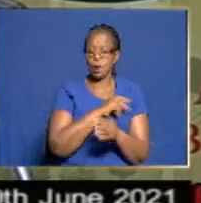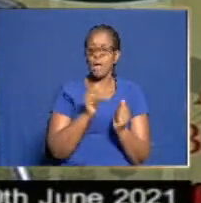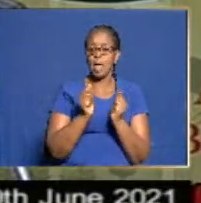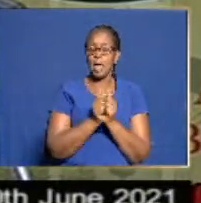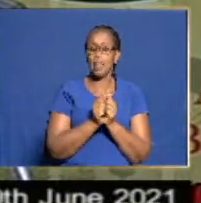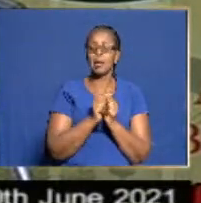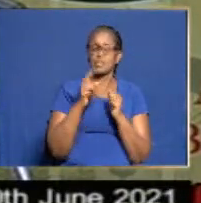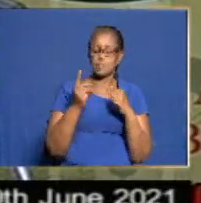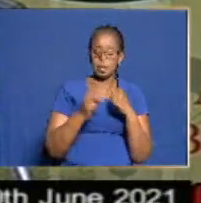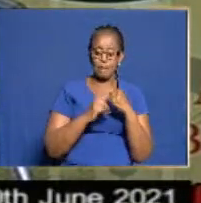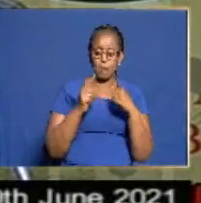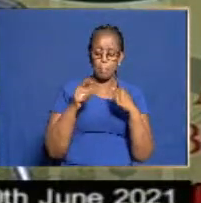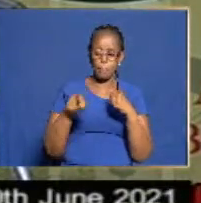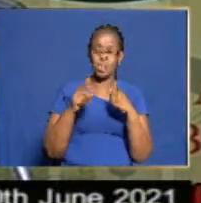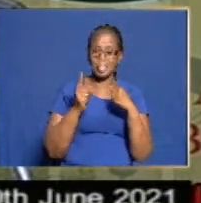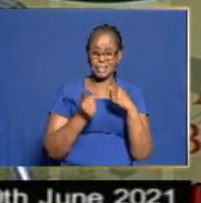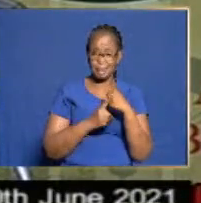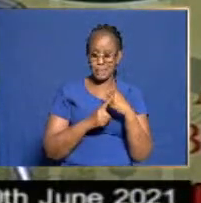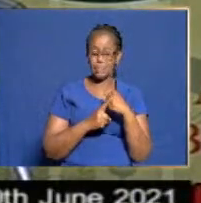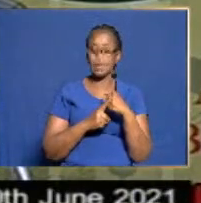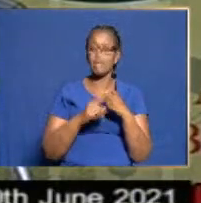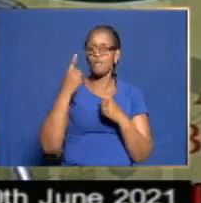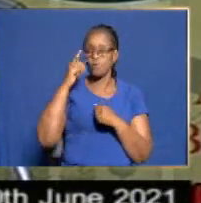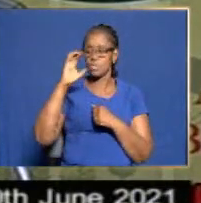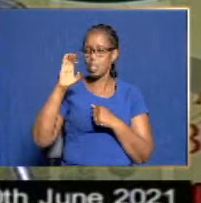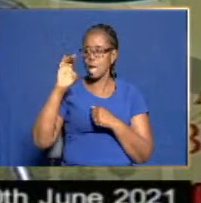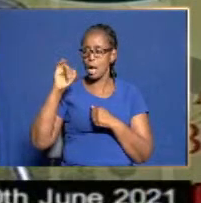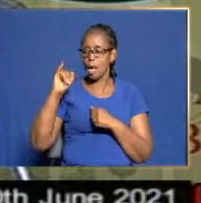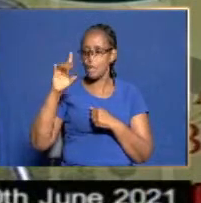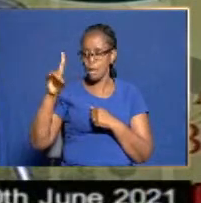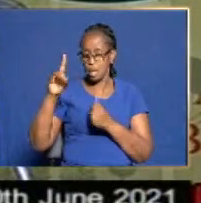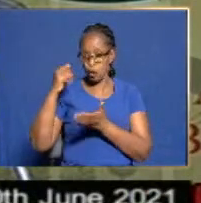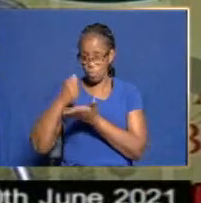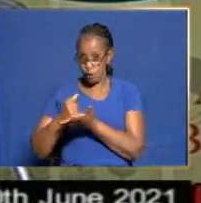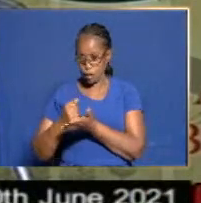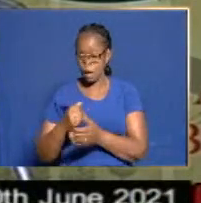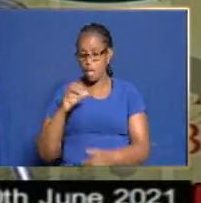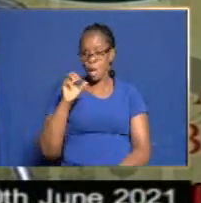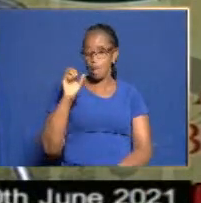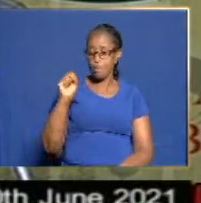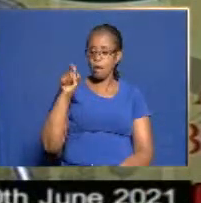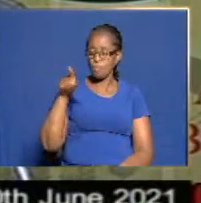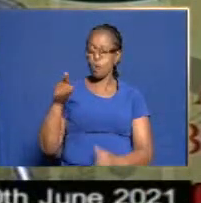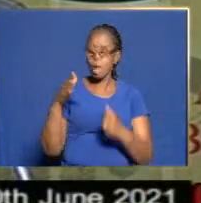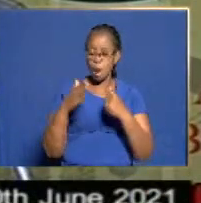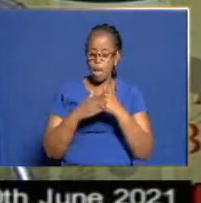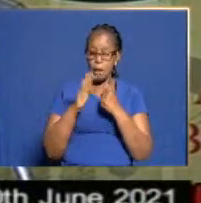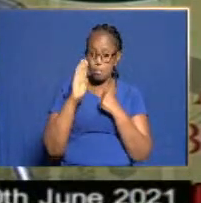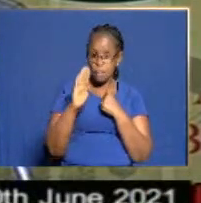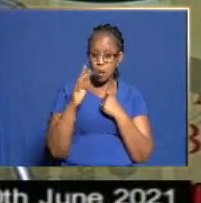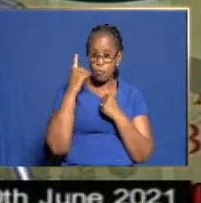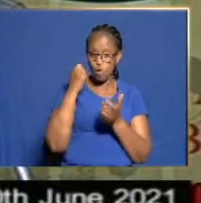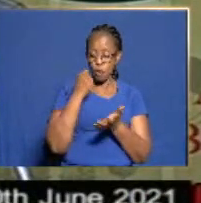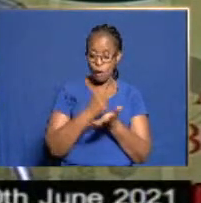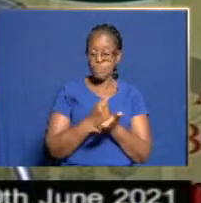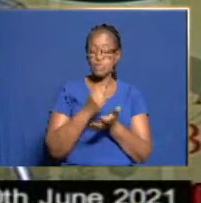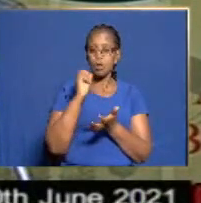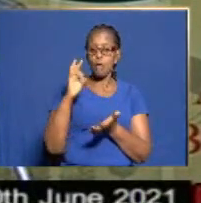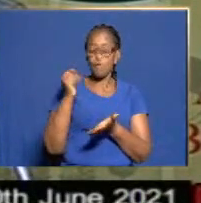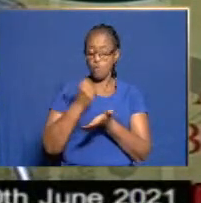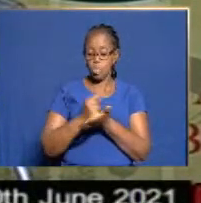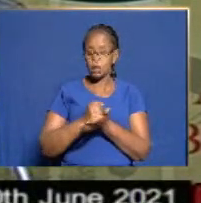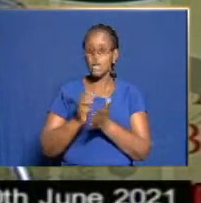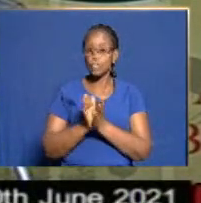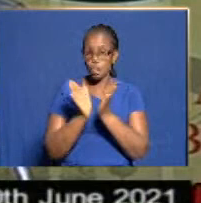7.6 billion for the Criminal Investigation Services, and KES 5.9 billion for the Office of the Auditor